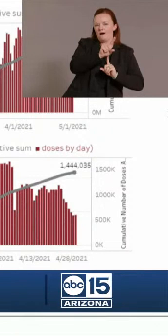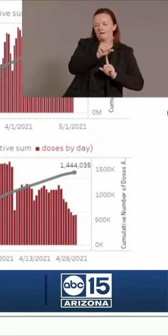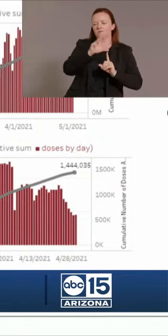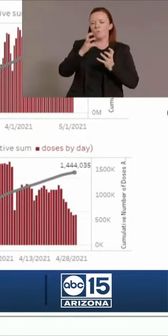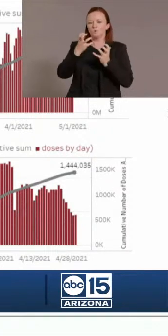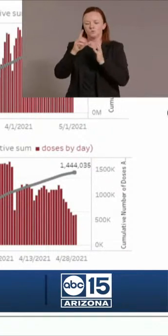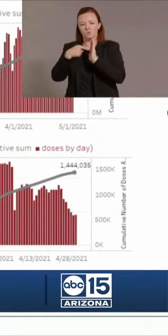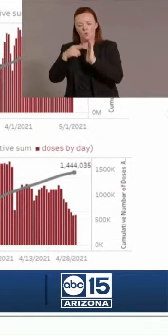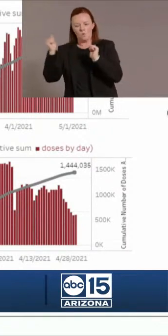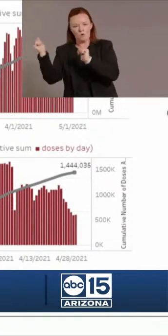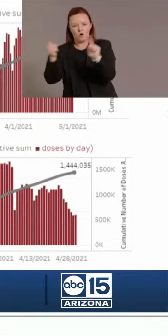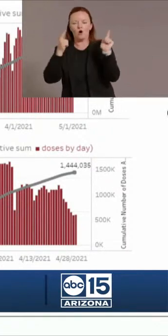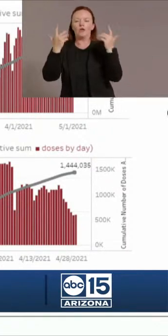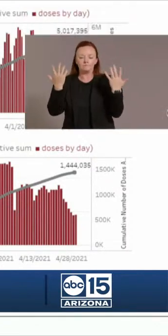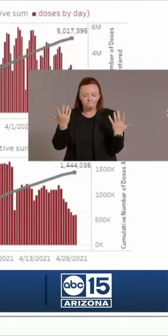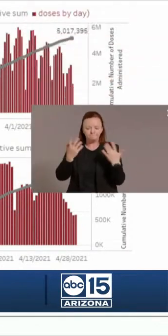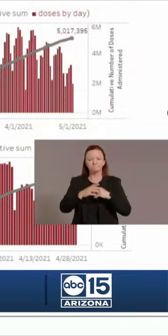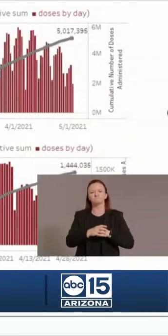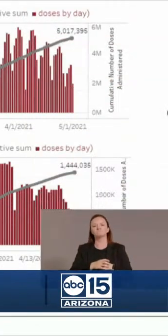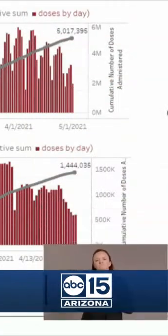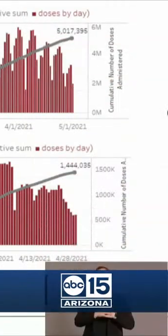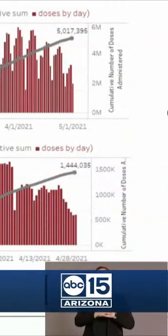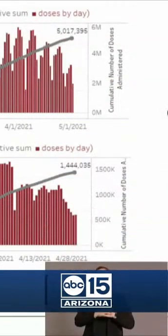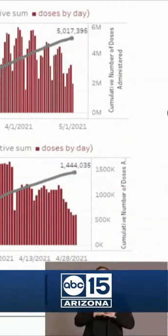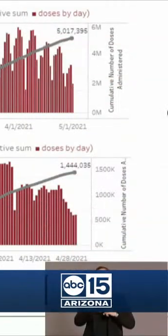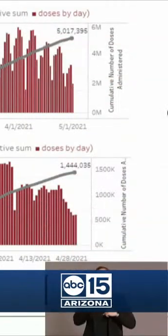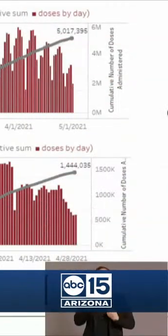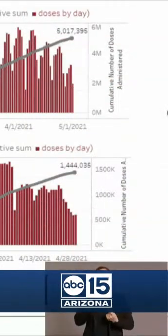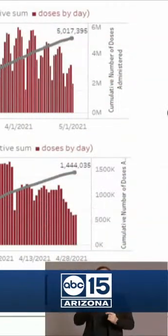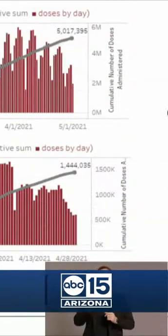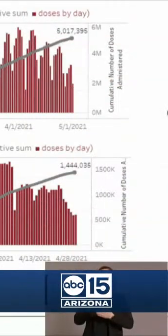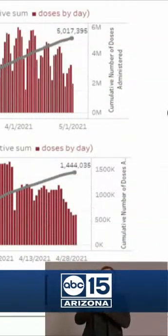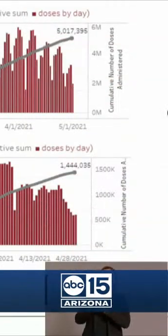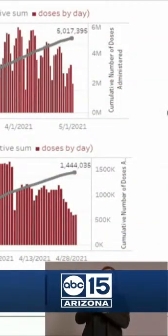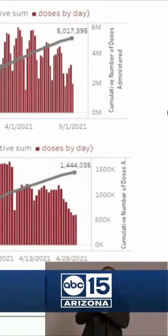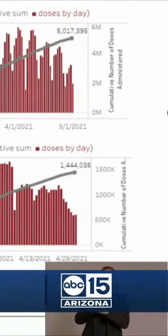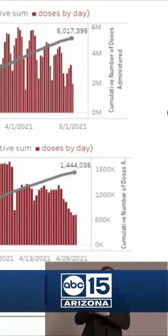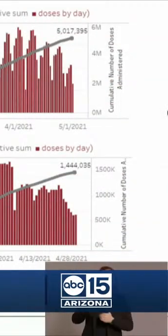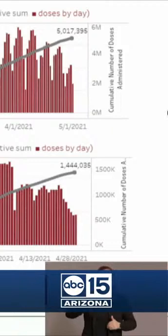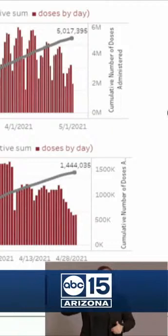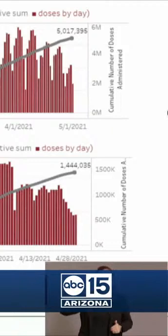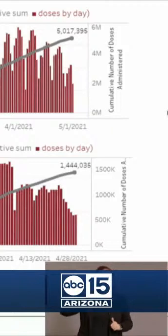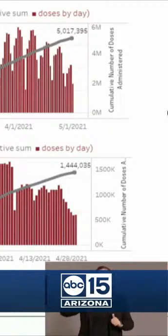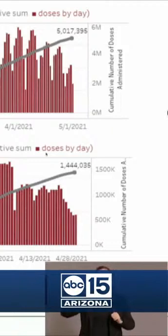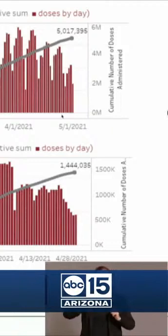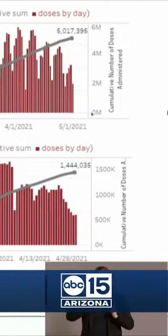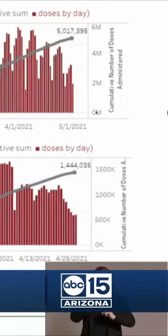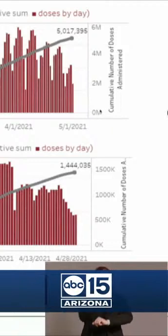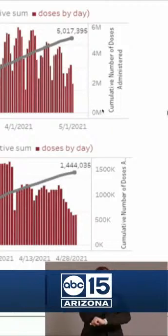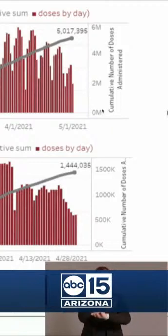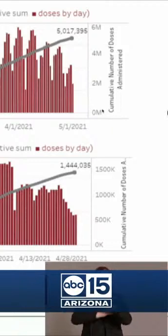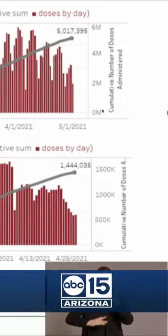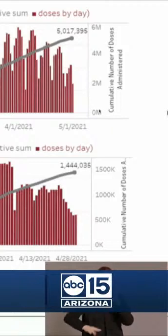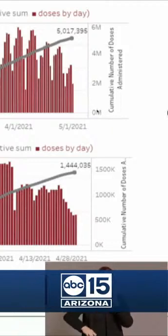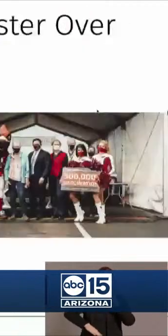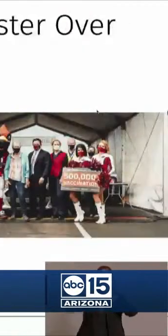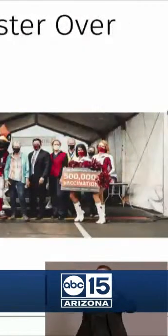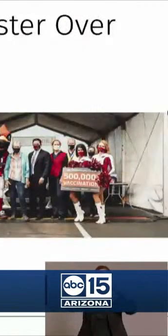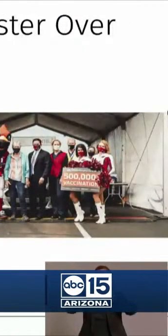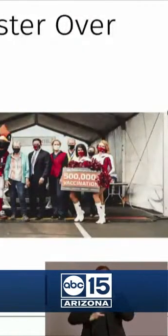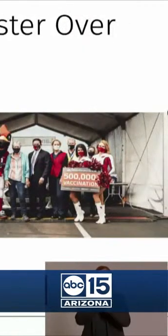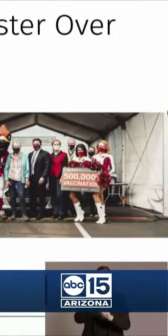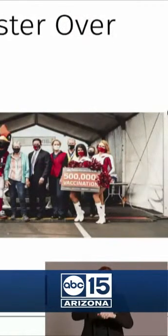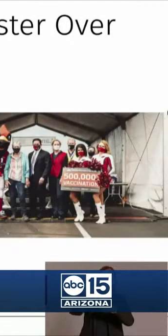What we're seeing is we had seen about 4 or 5 weeks ago, we had hit our peak of vaccinations per day. We